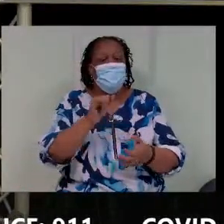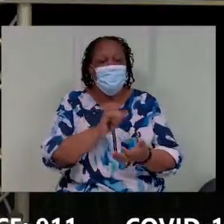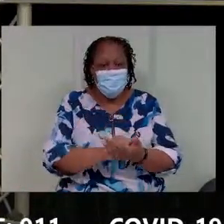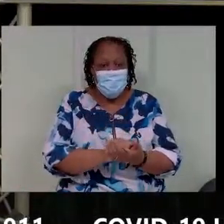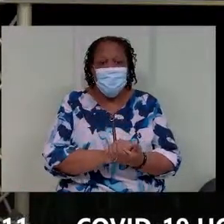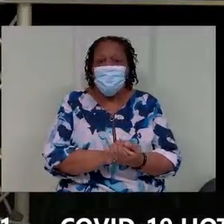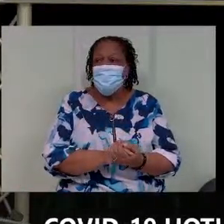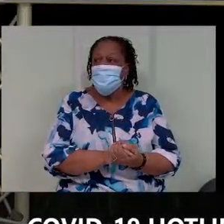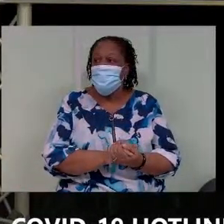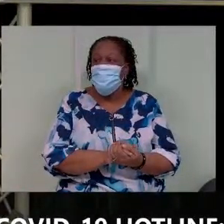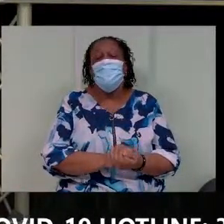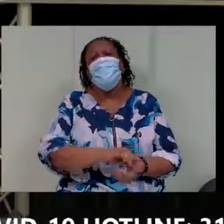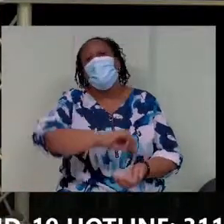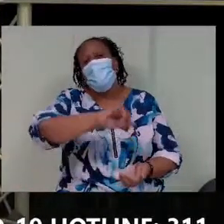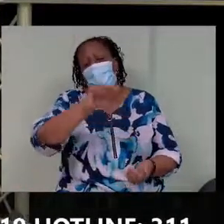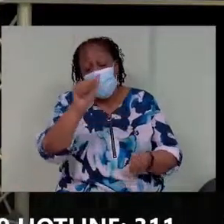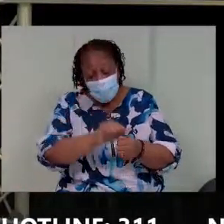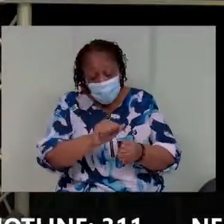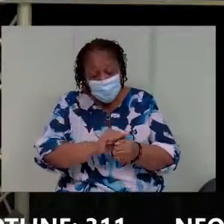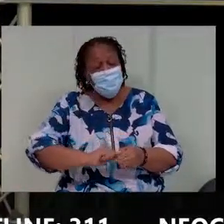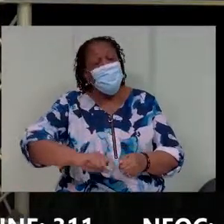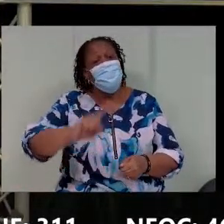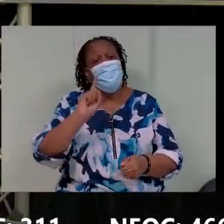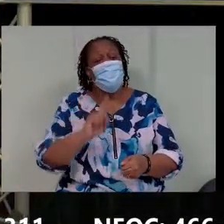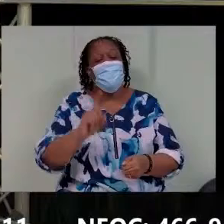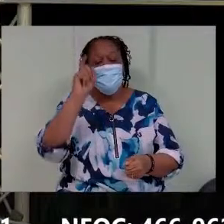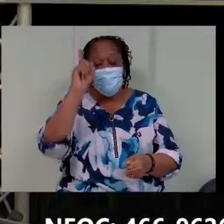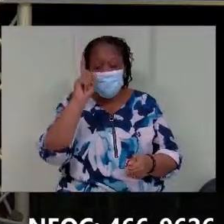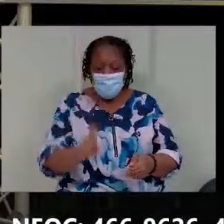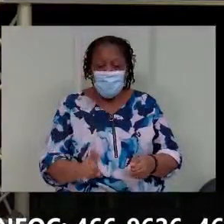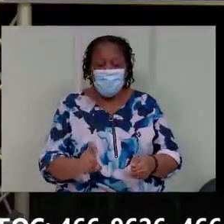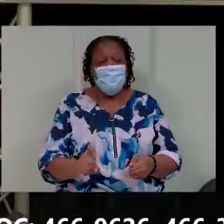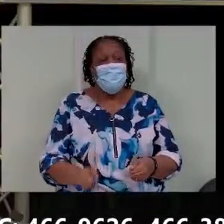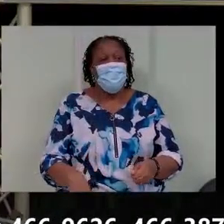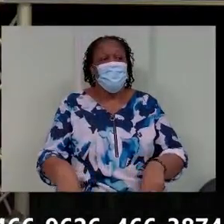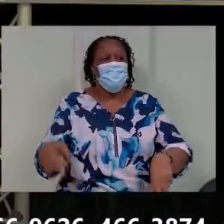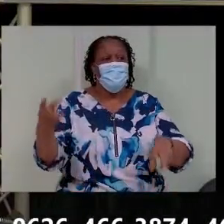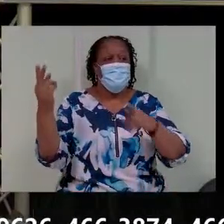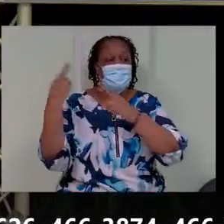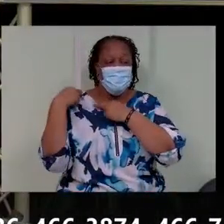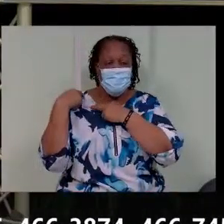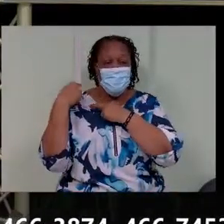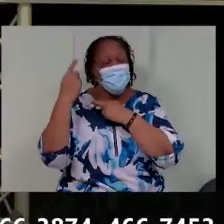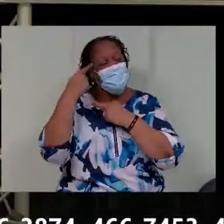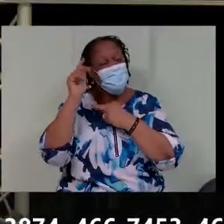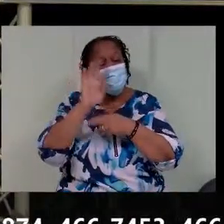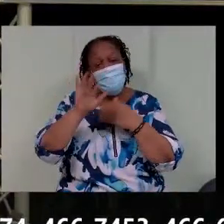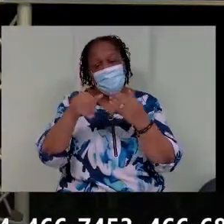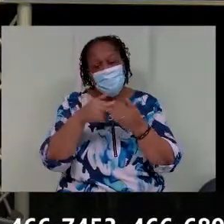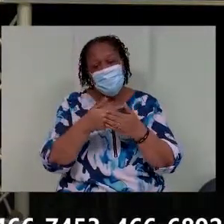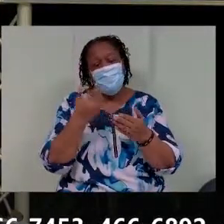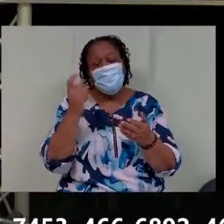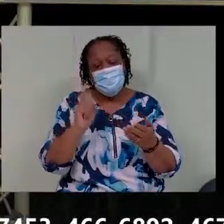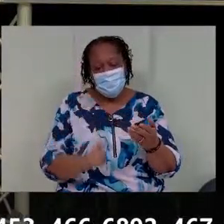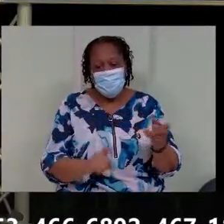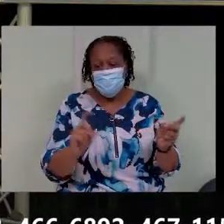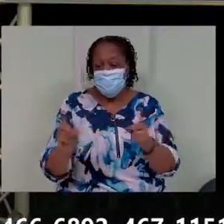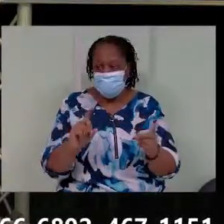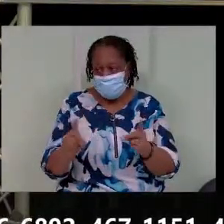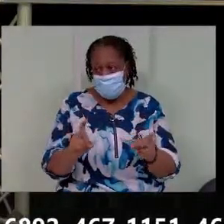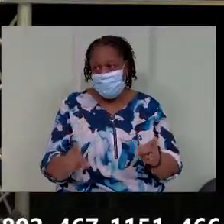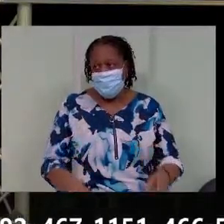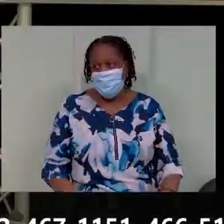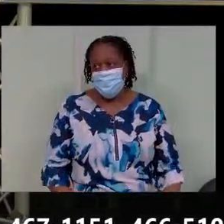government has to do everything, but we need to take our personal responsibility in doing all the little things that we keep emphasizing that you need to do